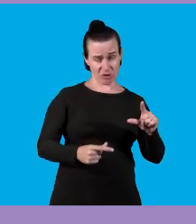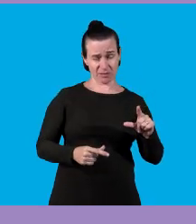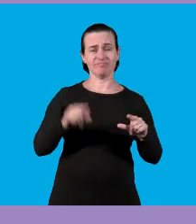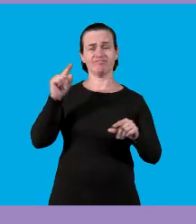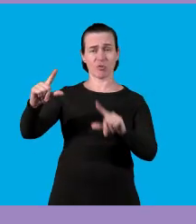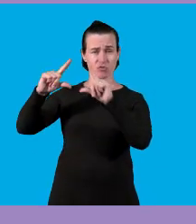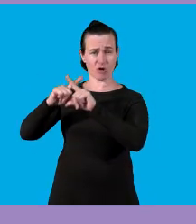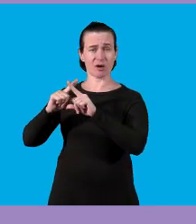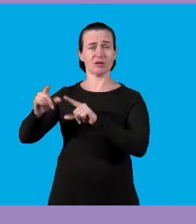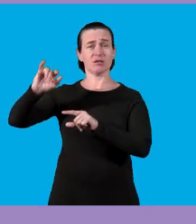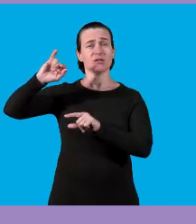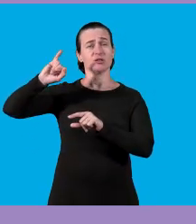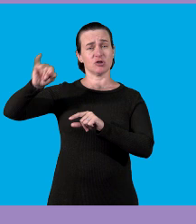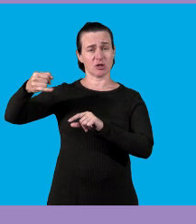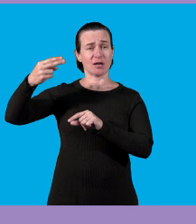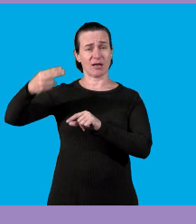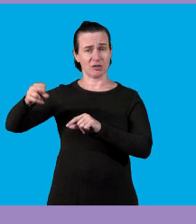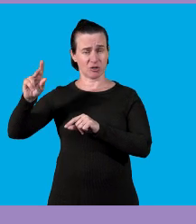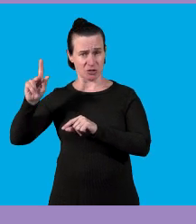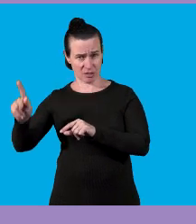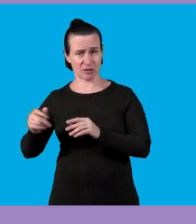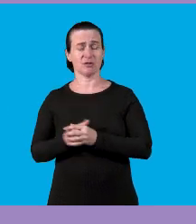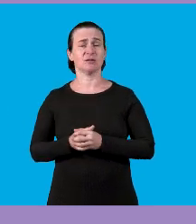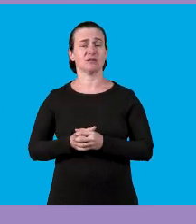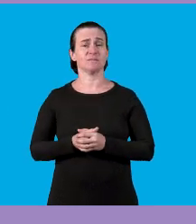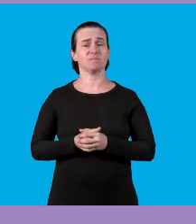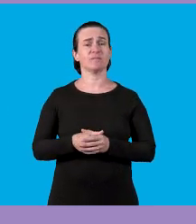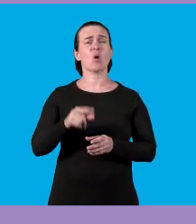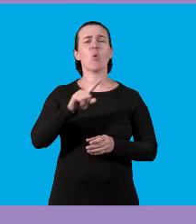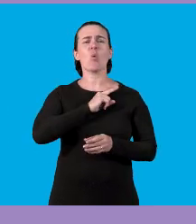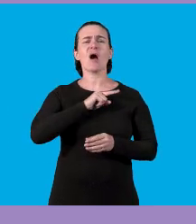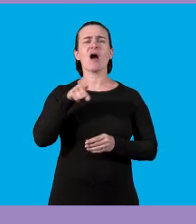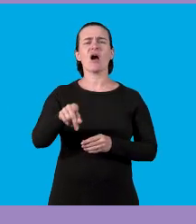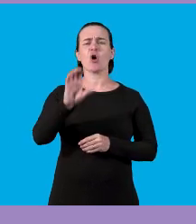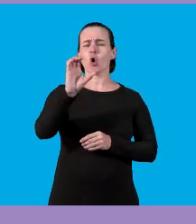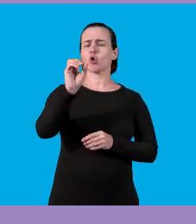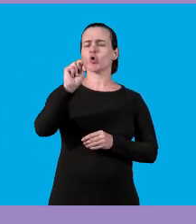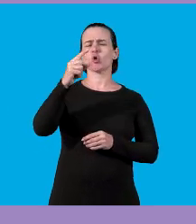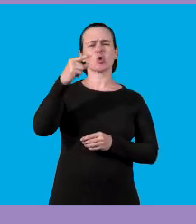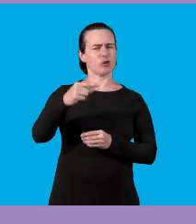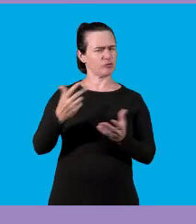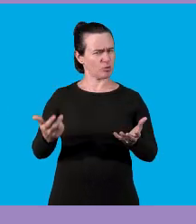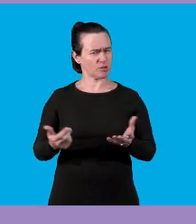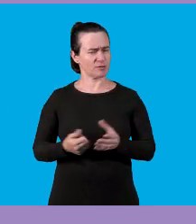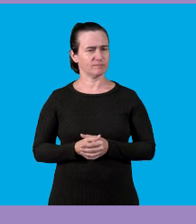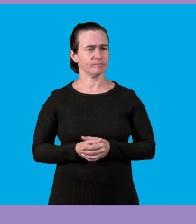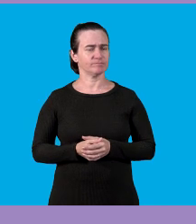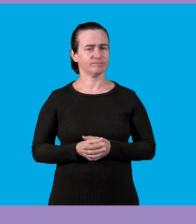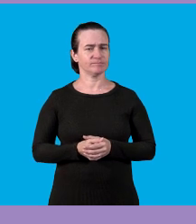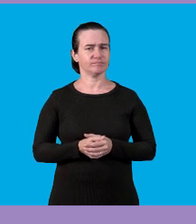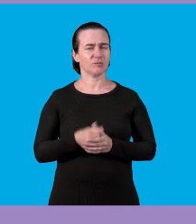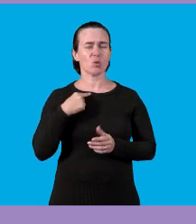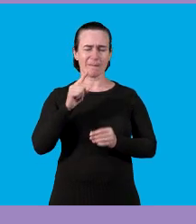and triangle HJK are congruent. Again, let's single them out. In